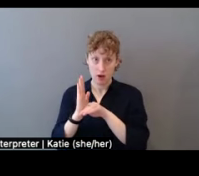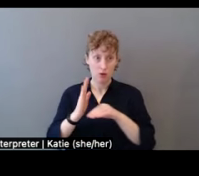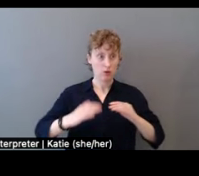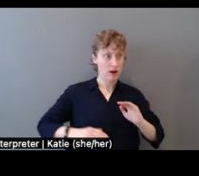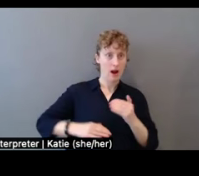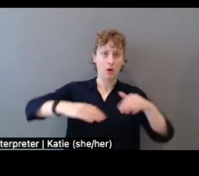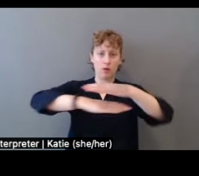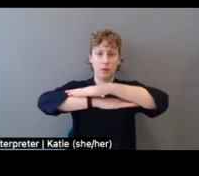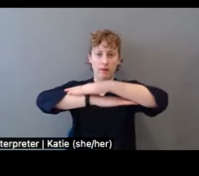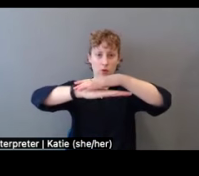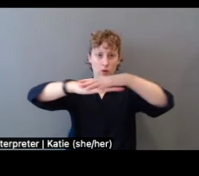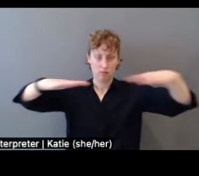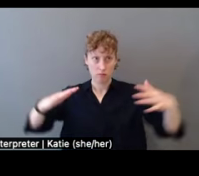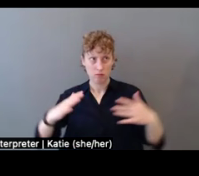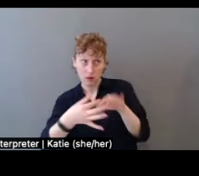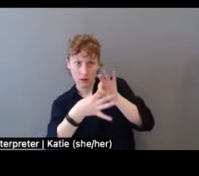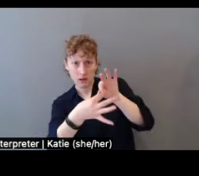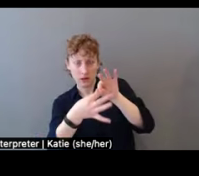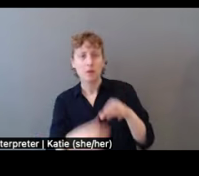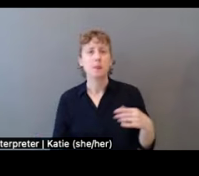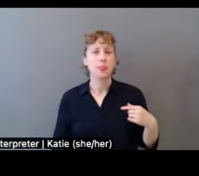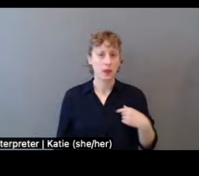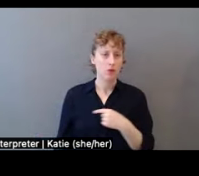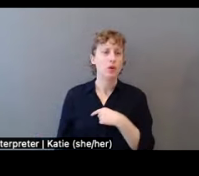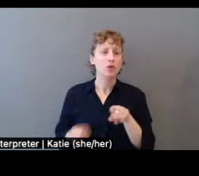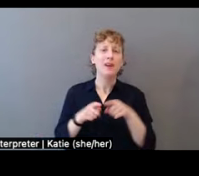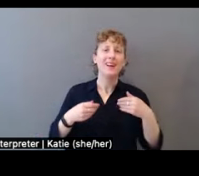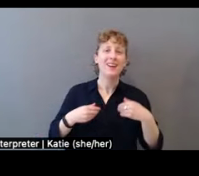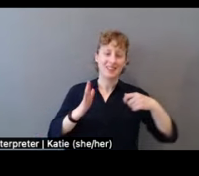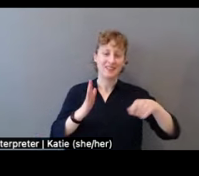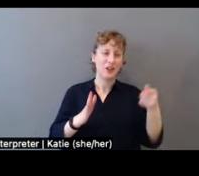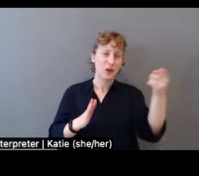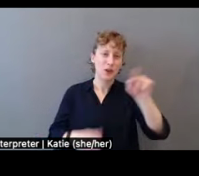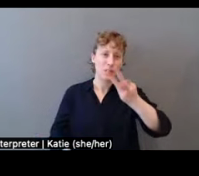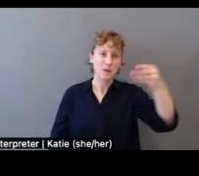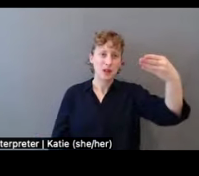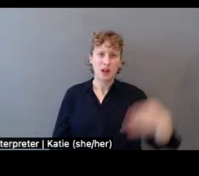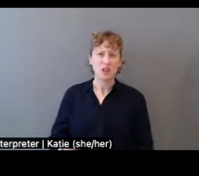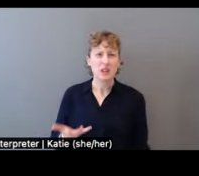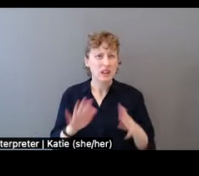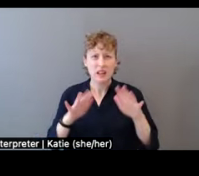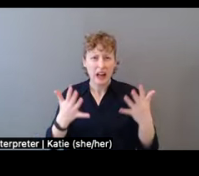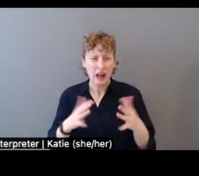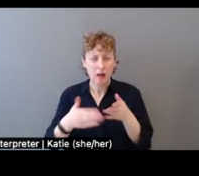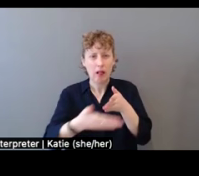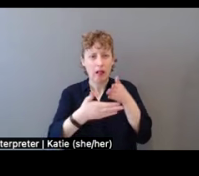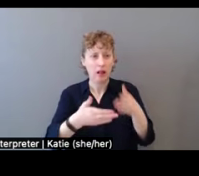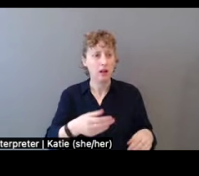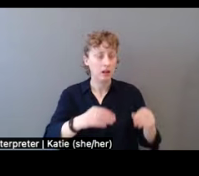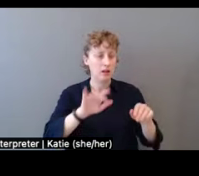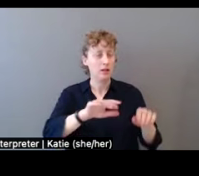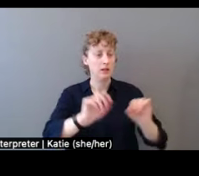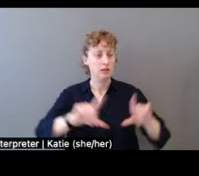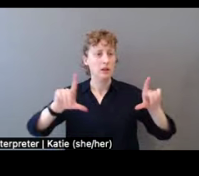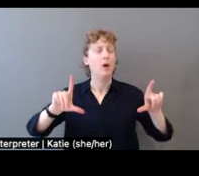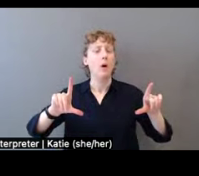submit your application. We also have an explanatory video on the website and also a webpage that includes all of the steps on